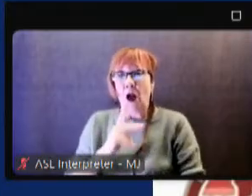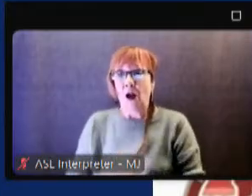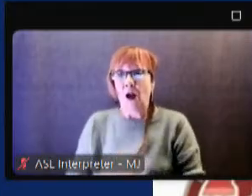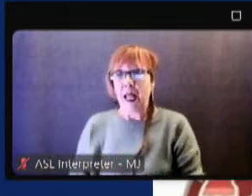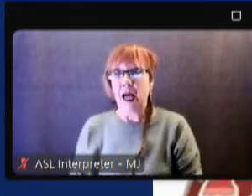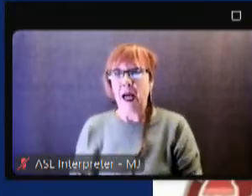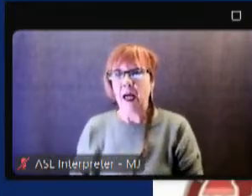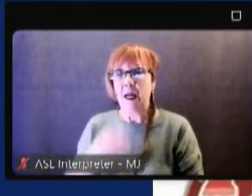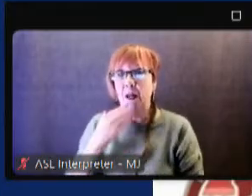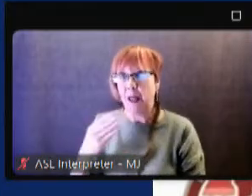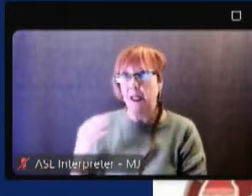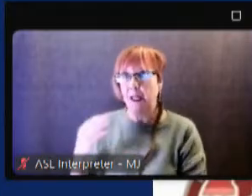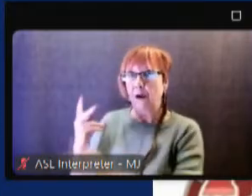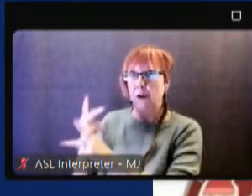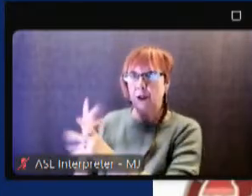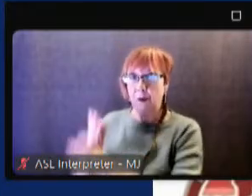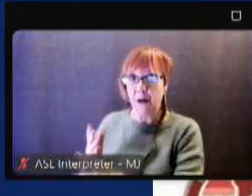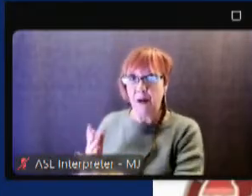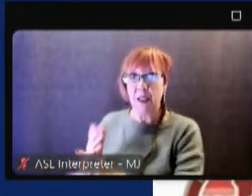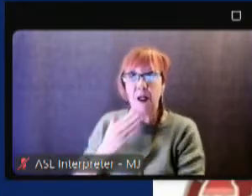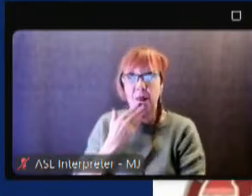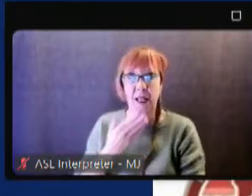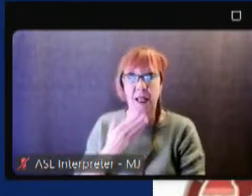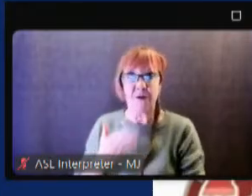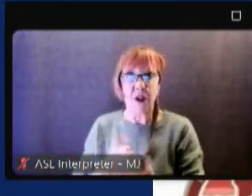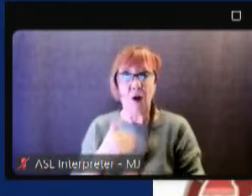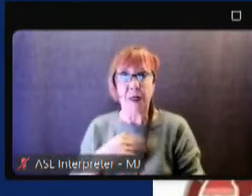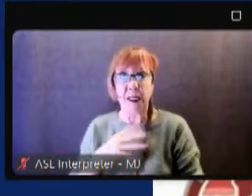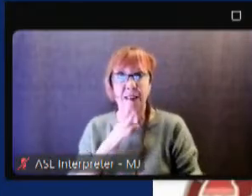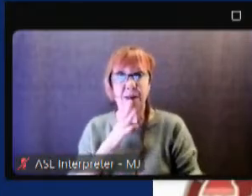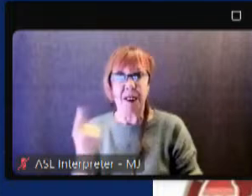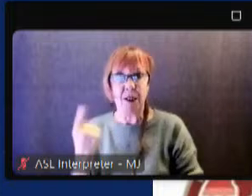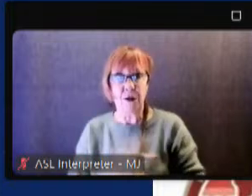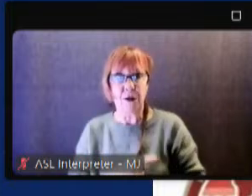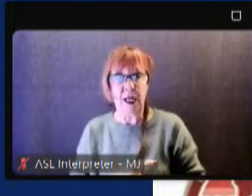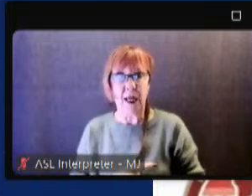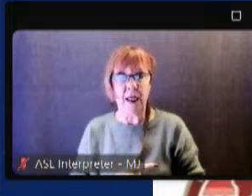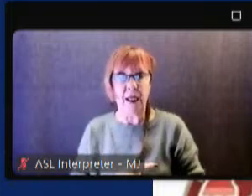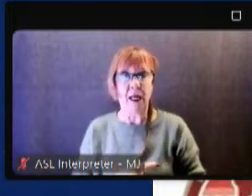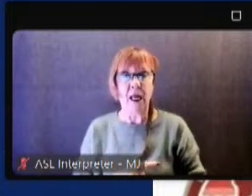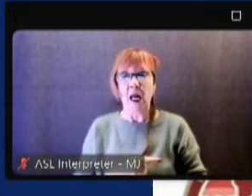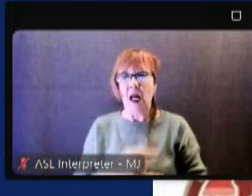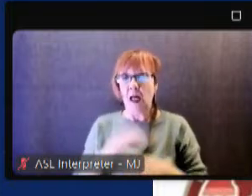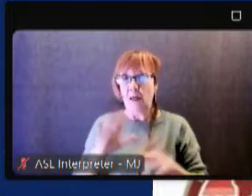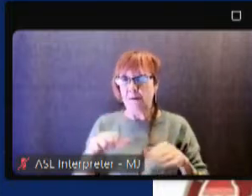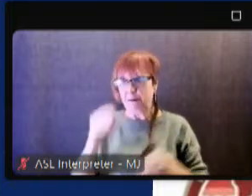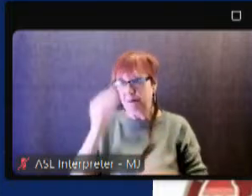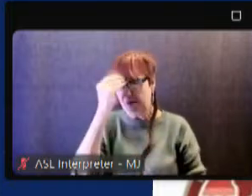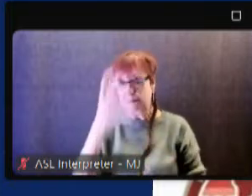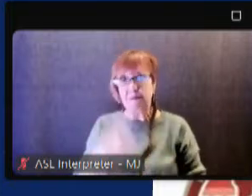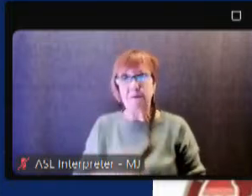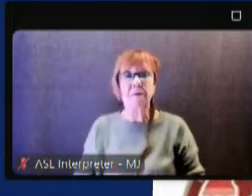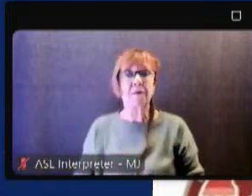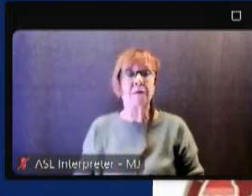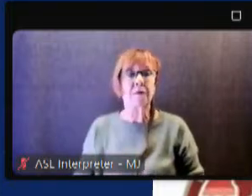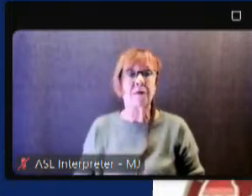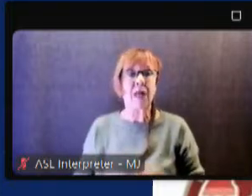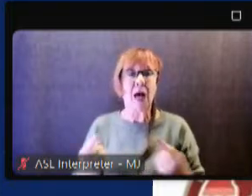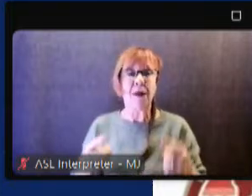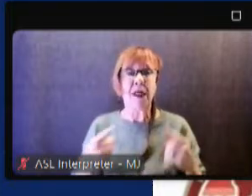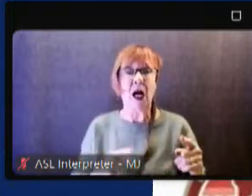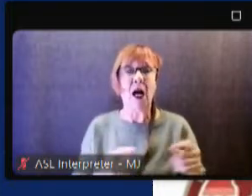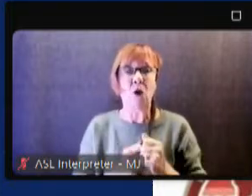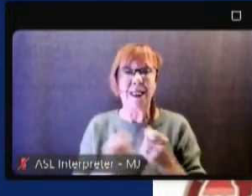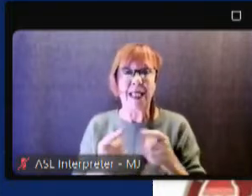Thank you, Supervisor, and thanks for allowing me to speak today. So just for awareness, I'll give a quick update on where we are in terms of the